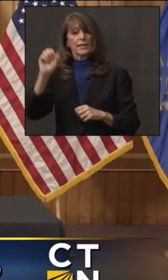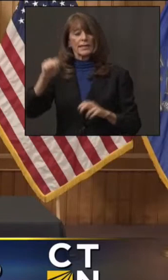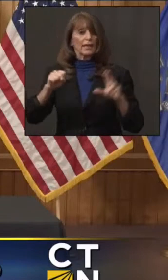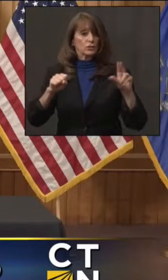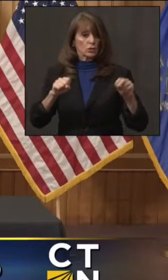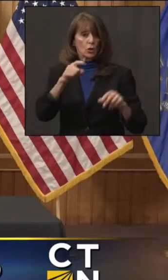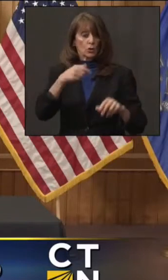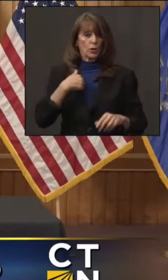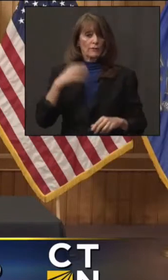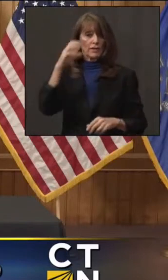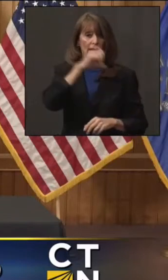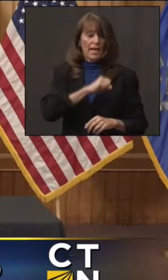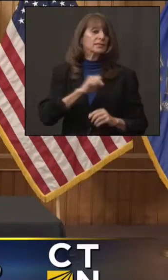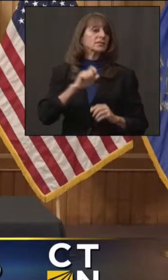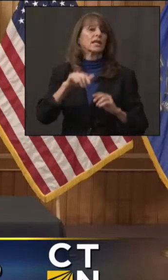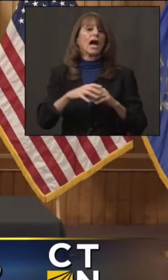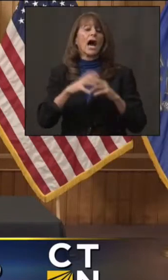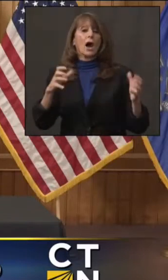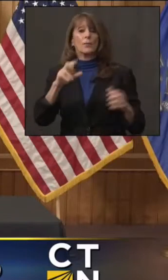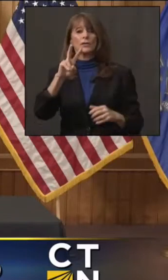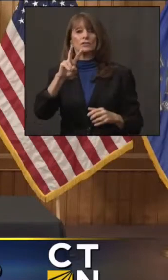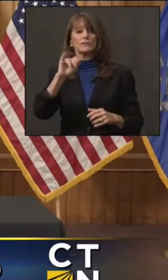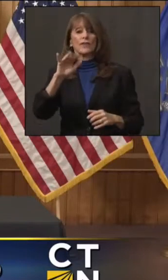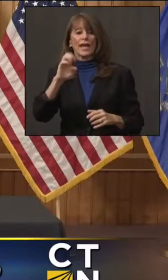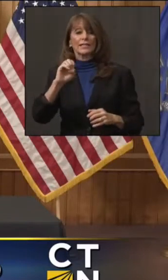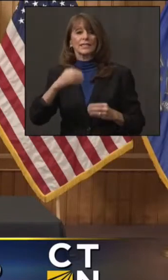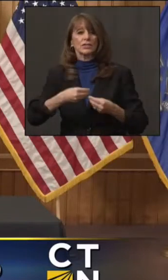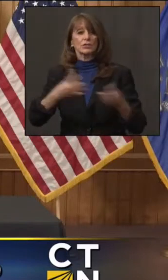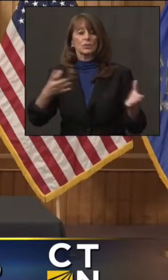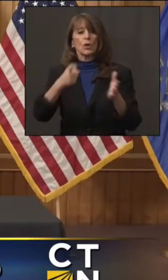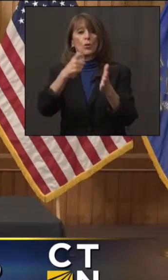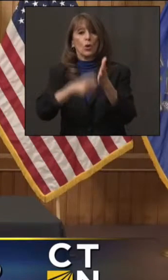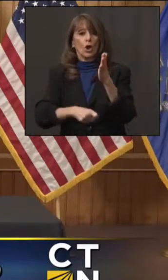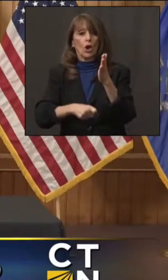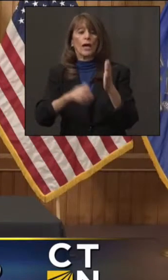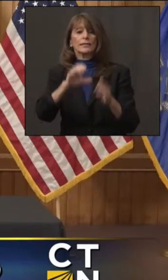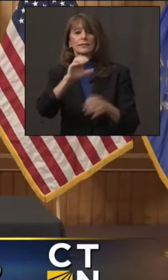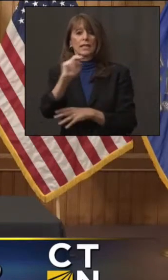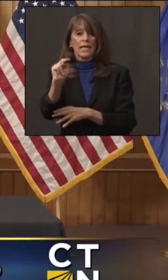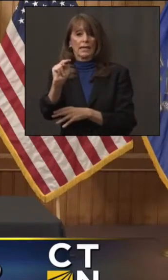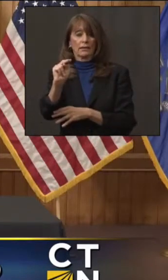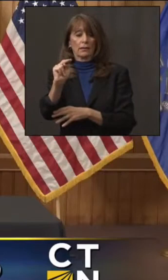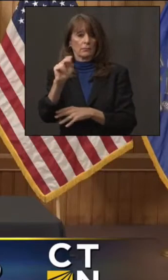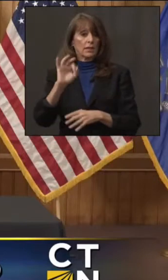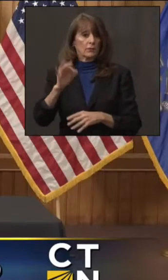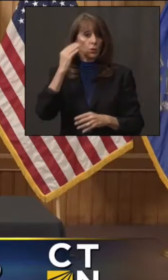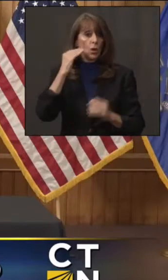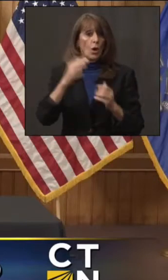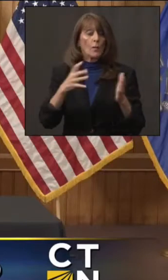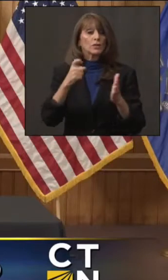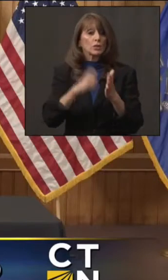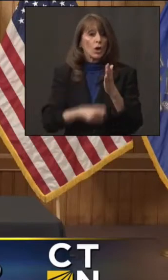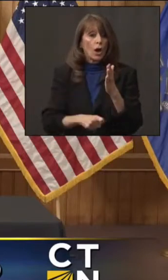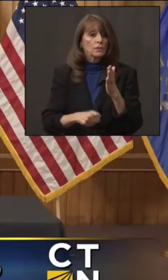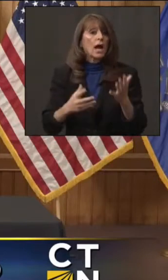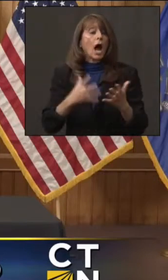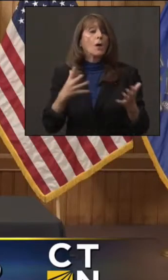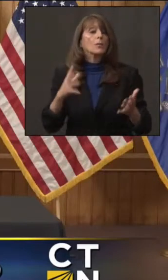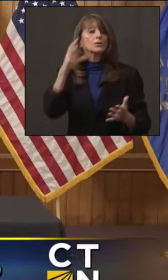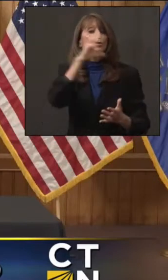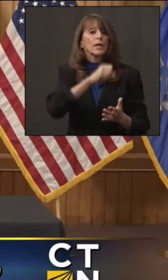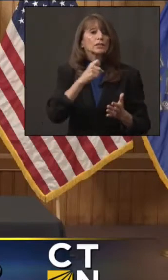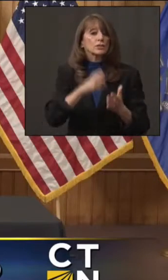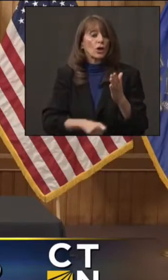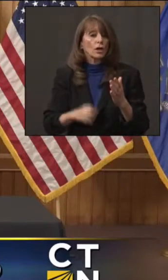estimate on how much vaccine distribution will cost in Connecticut? If you do, what is that estimate? If you